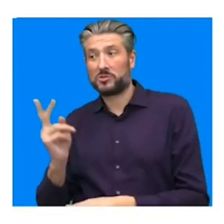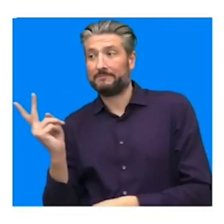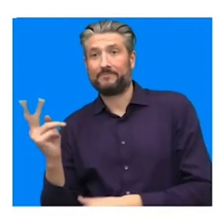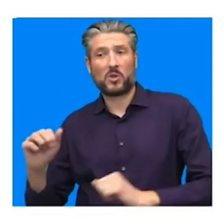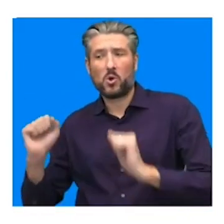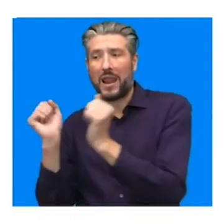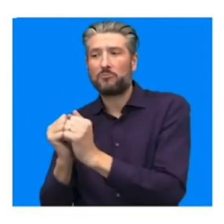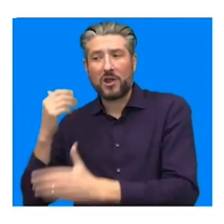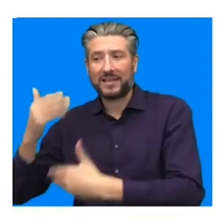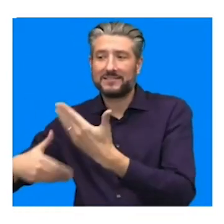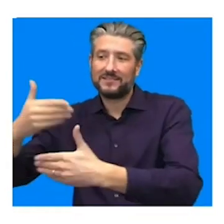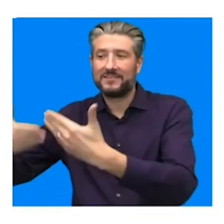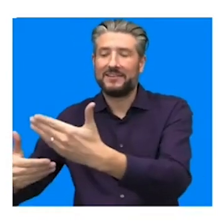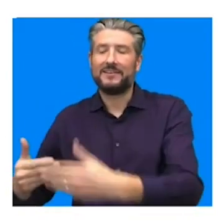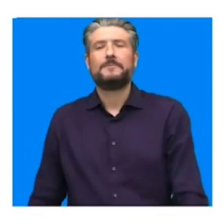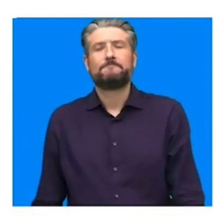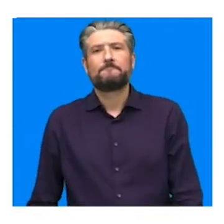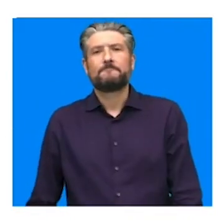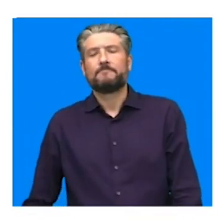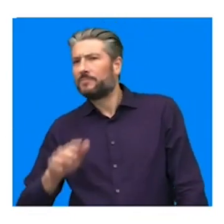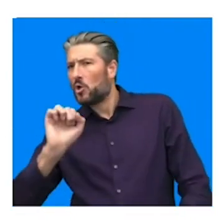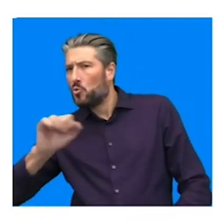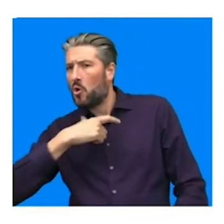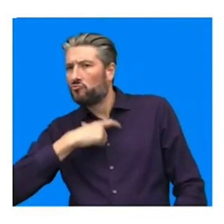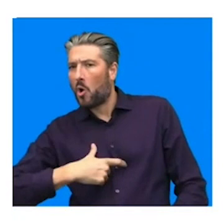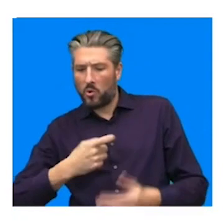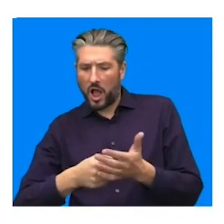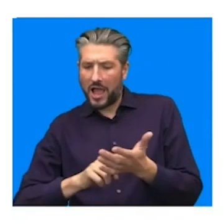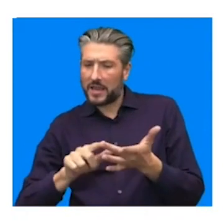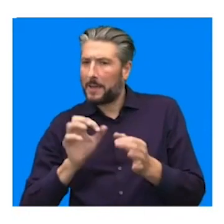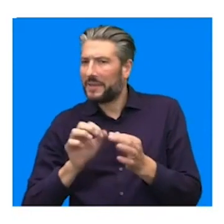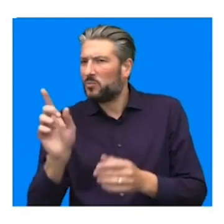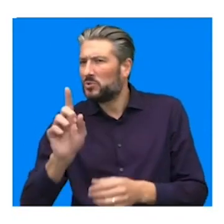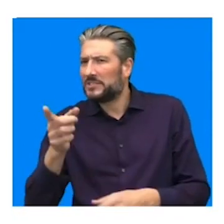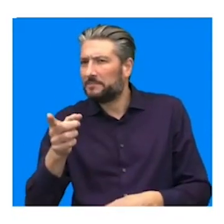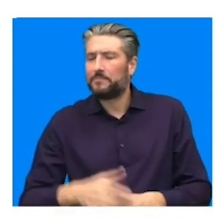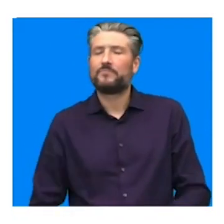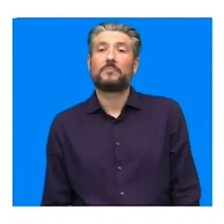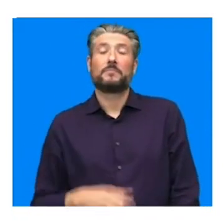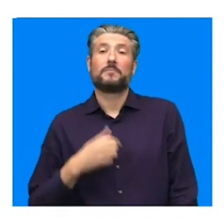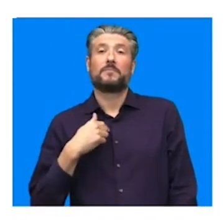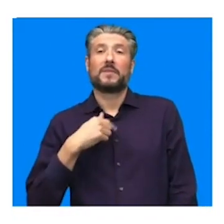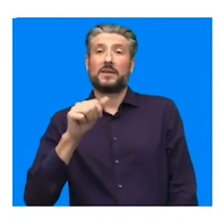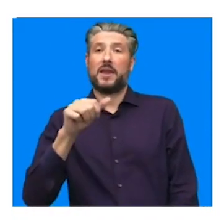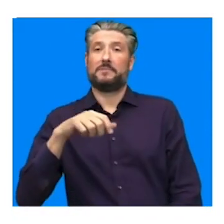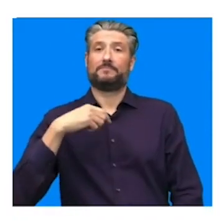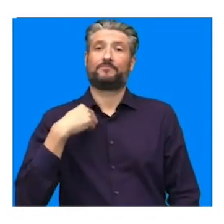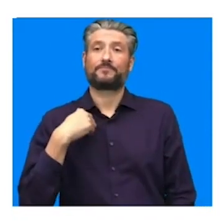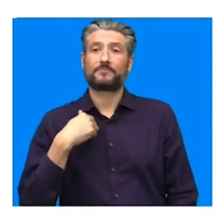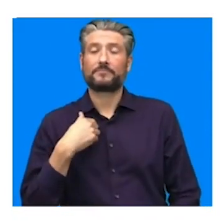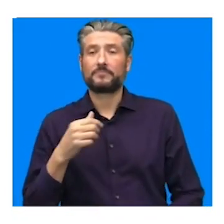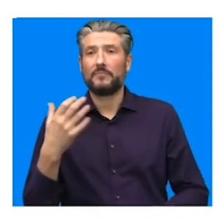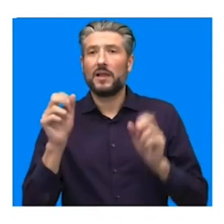And can you just explain your role within RNIB so that we can get the sense of the bigger picture there? Yeah, absolutely. So I've got a title